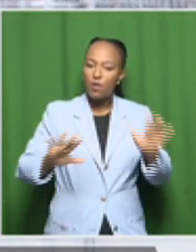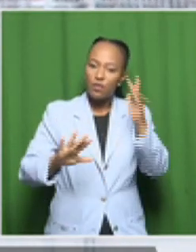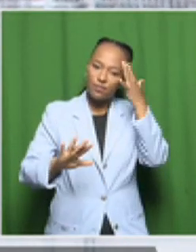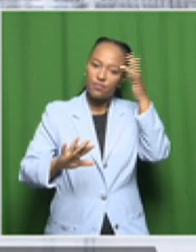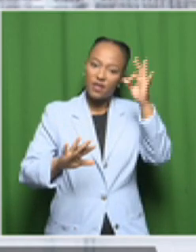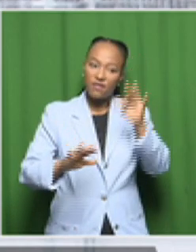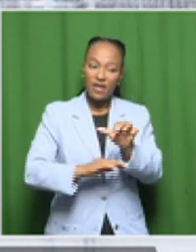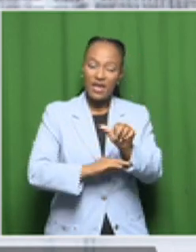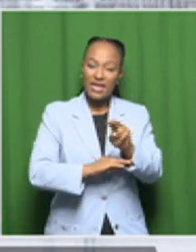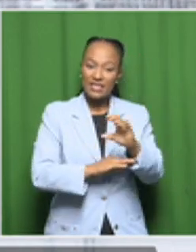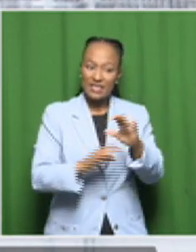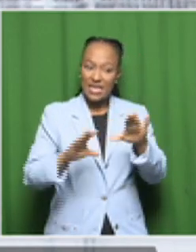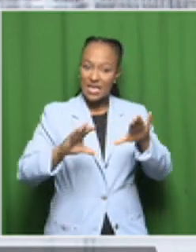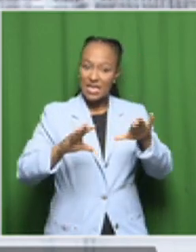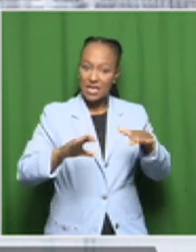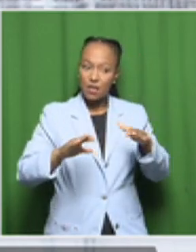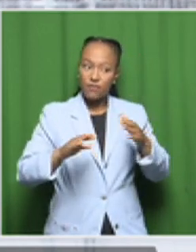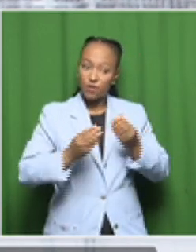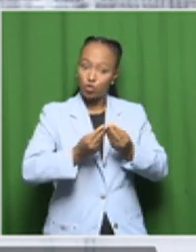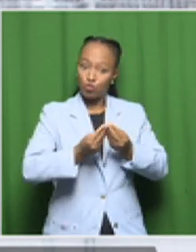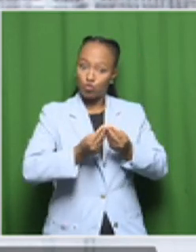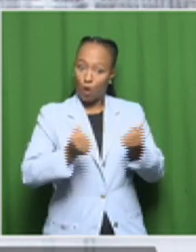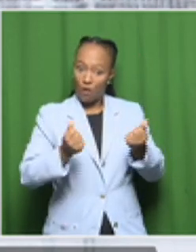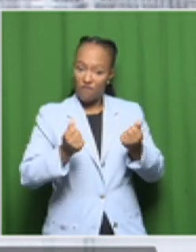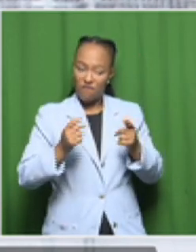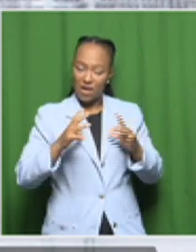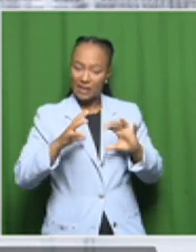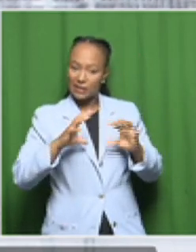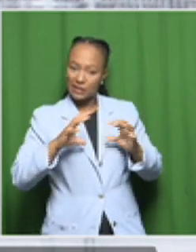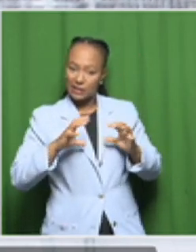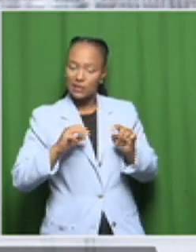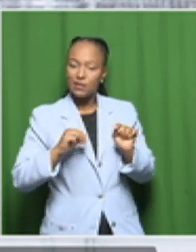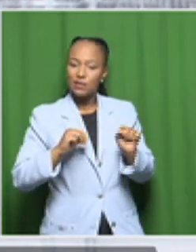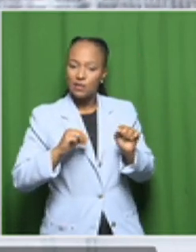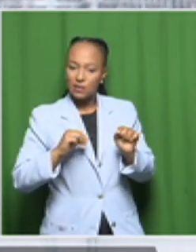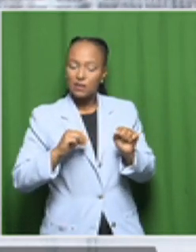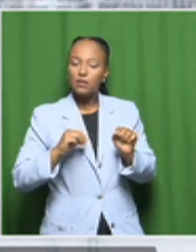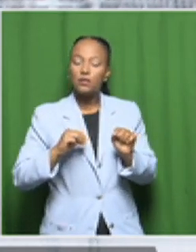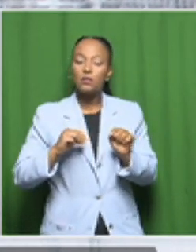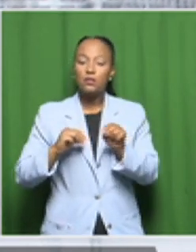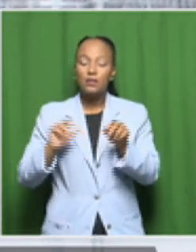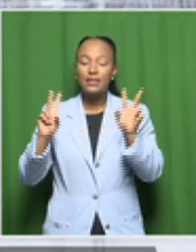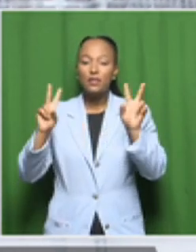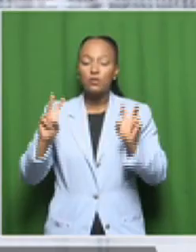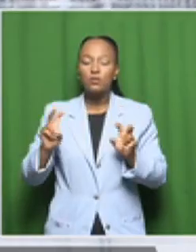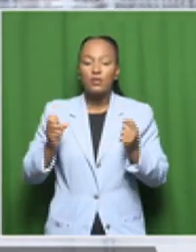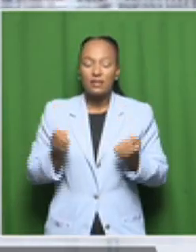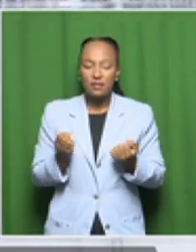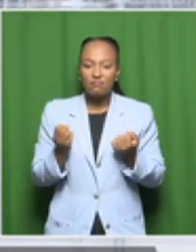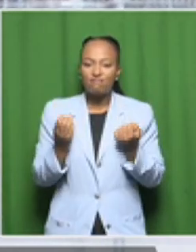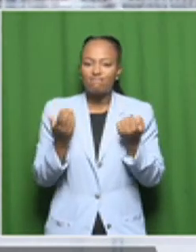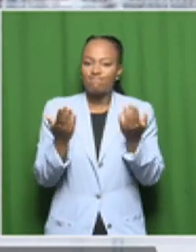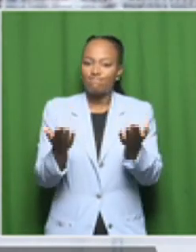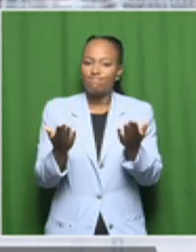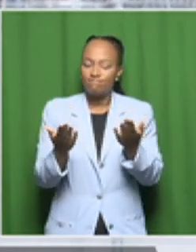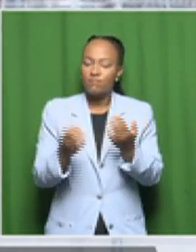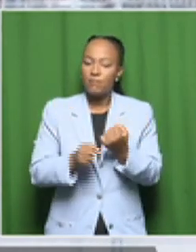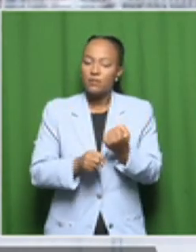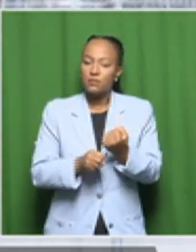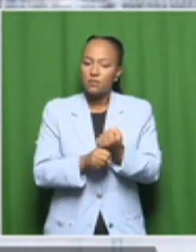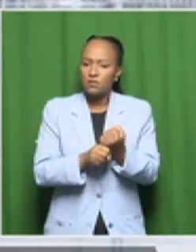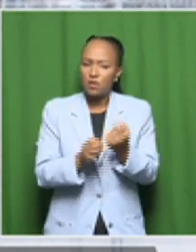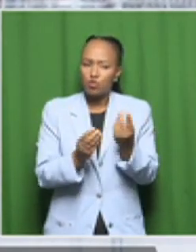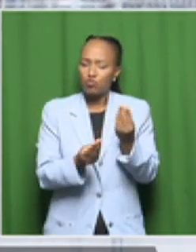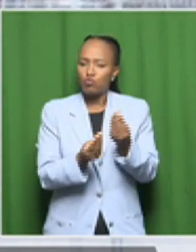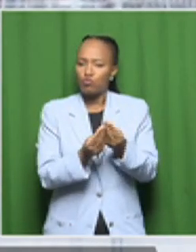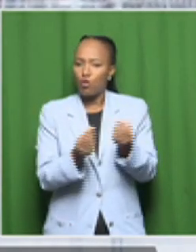ANC, the better, especially to ensure that issues such as service delivery, as already alluded, are being handled with efficiency within the province.